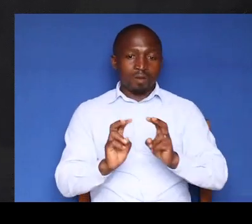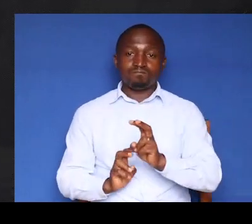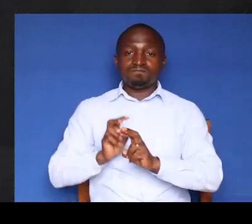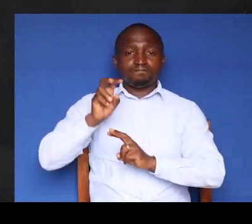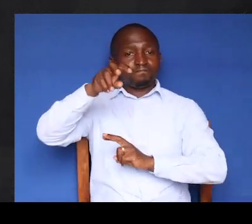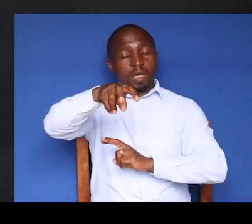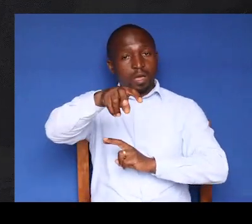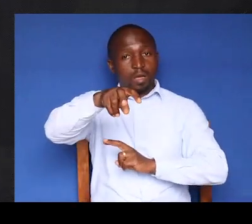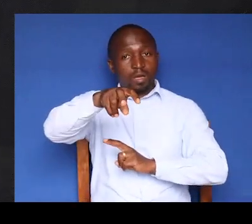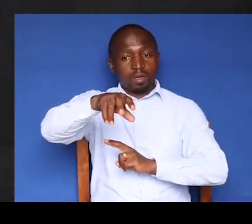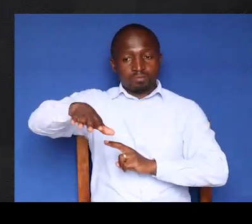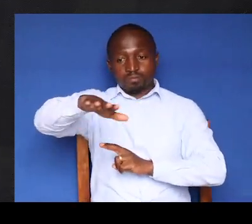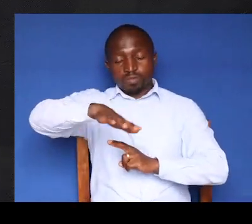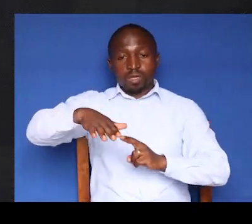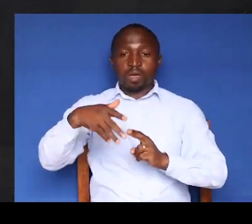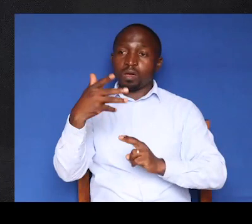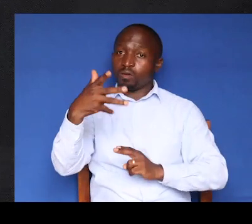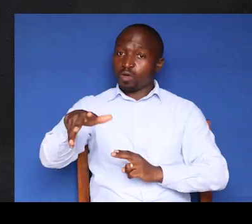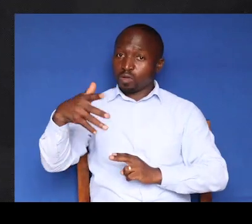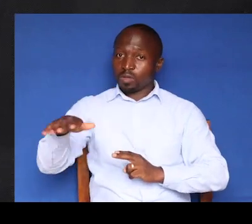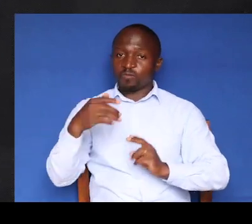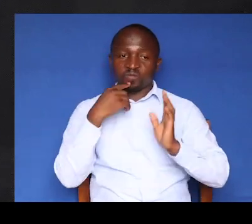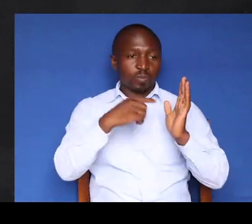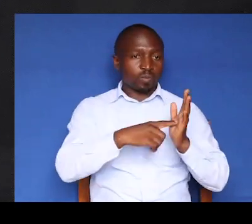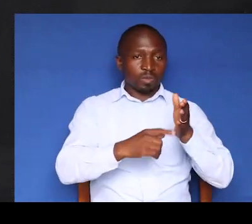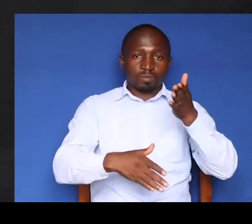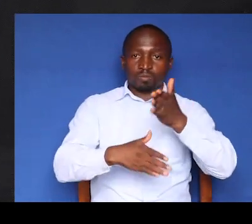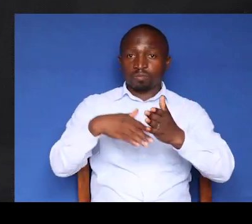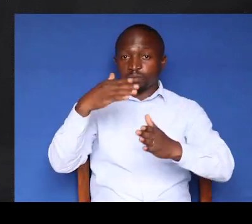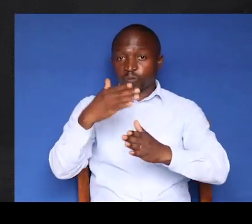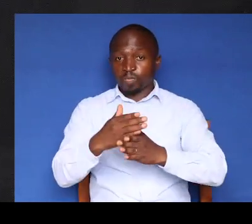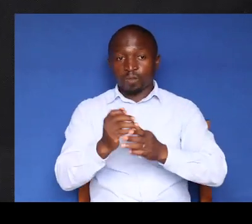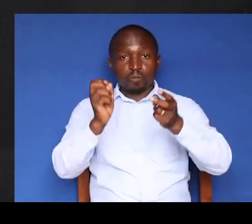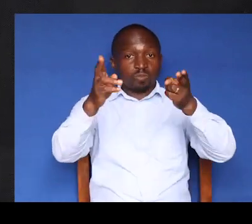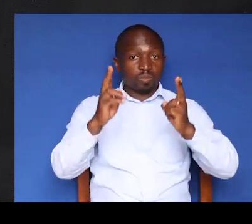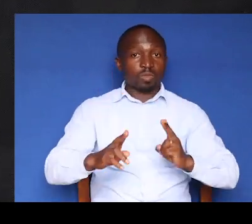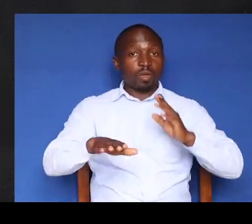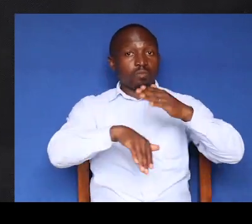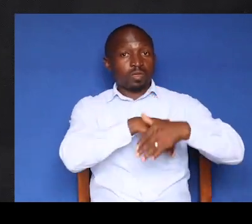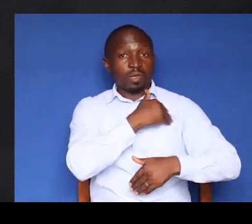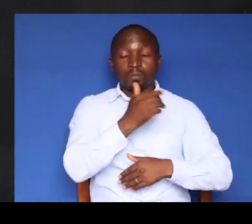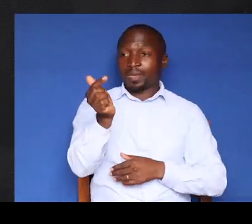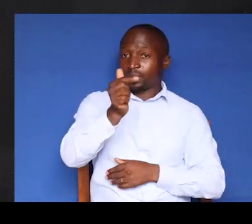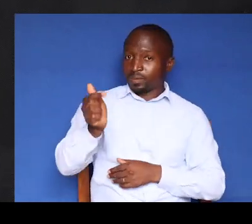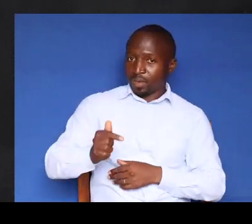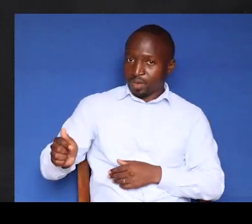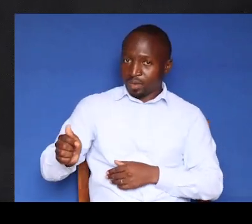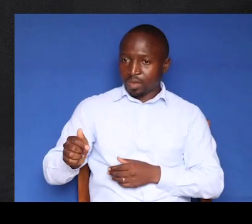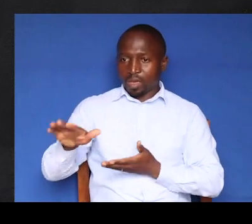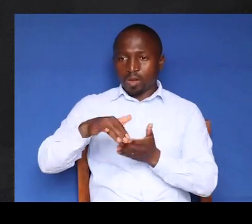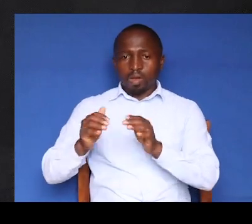For example, the construction of Mkapa Bridge in Tanzania considered the flood pattern